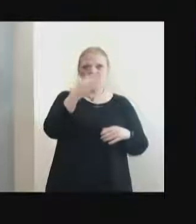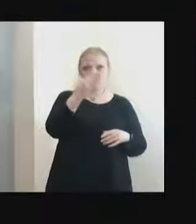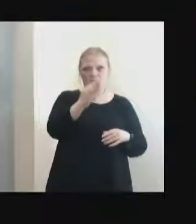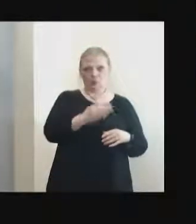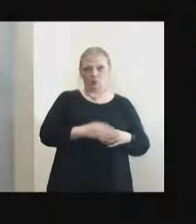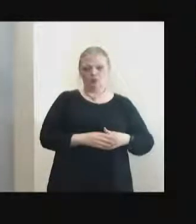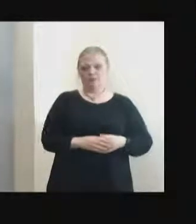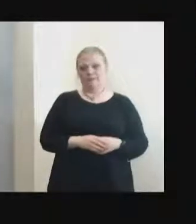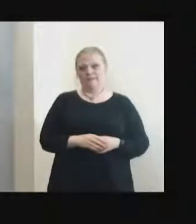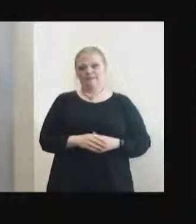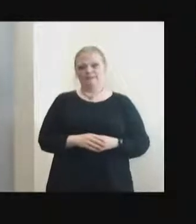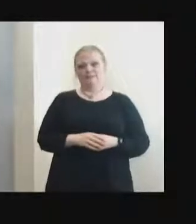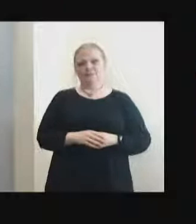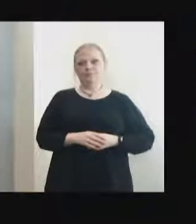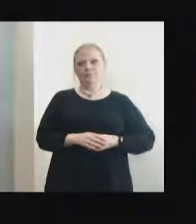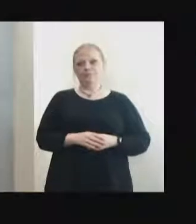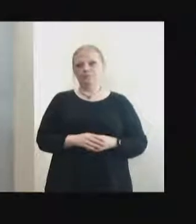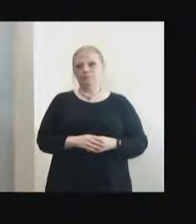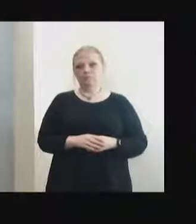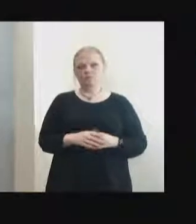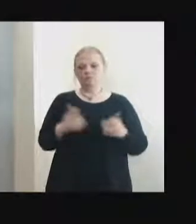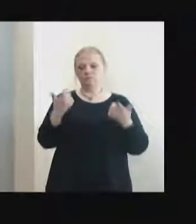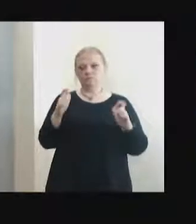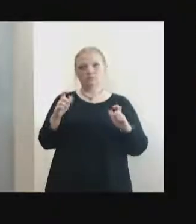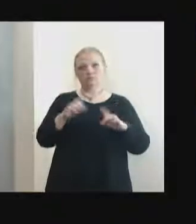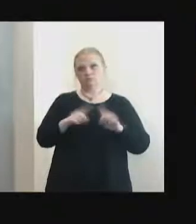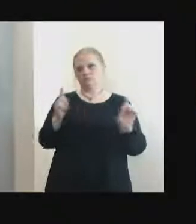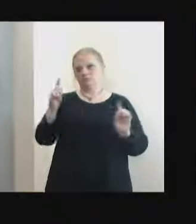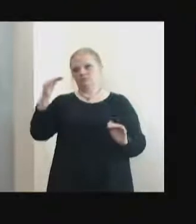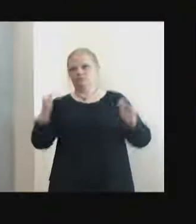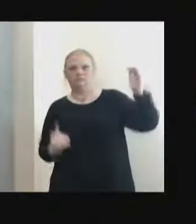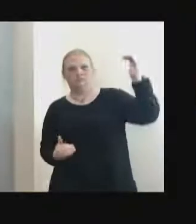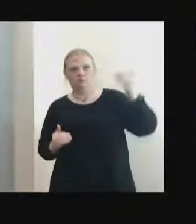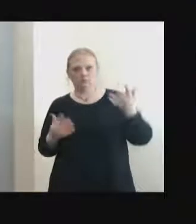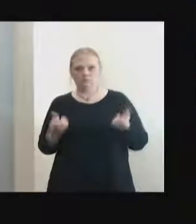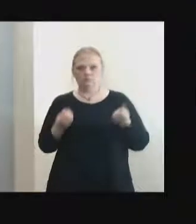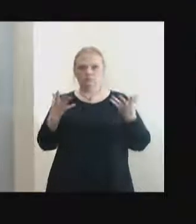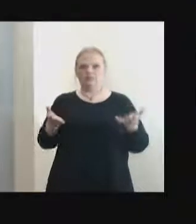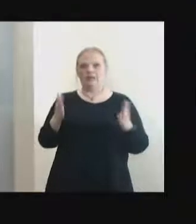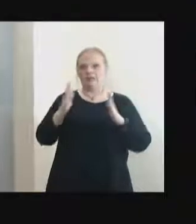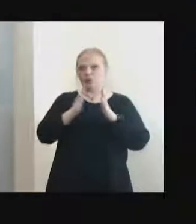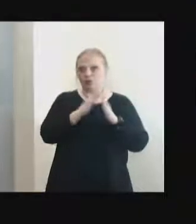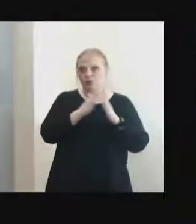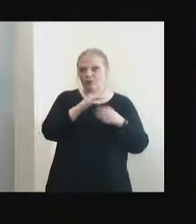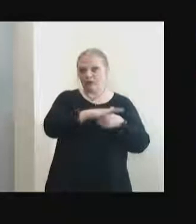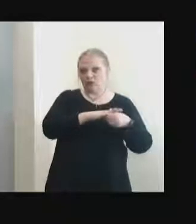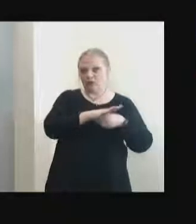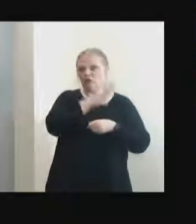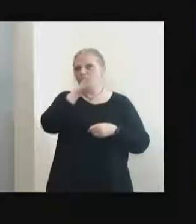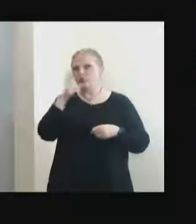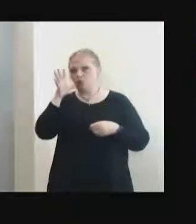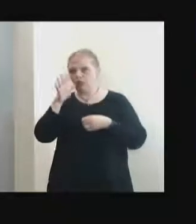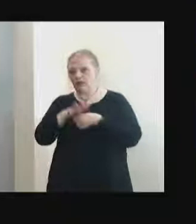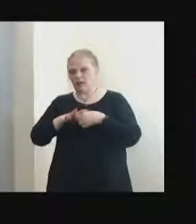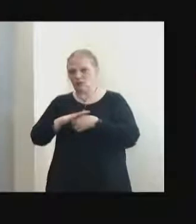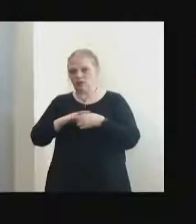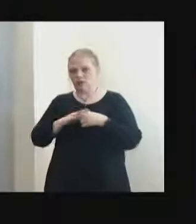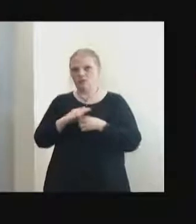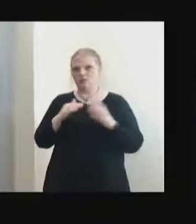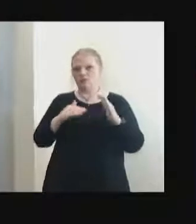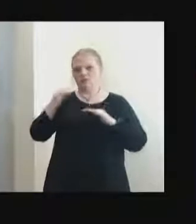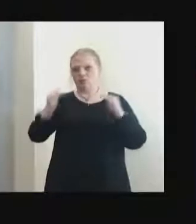blue. And so you can see there are significant disparities where many of our urban areas and our rural areas have much